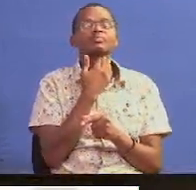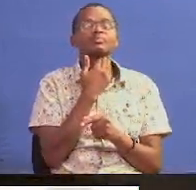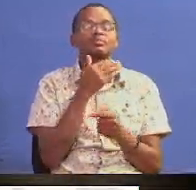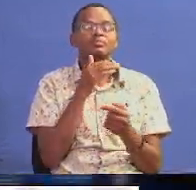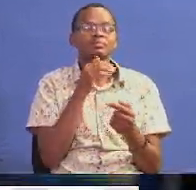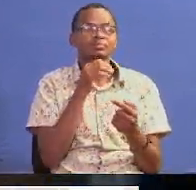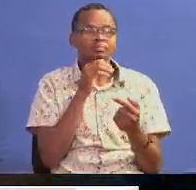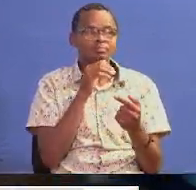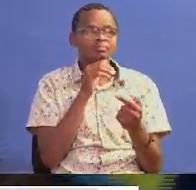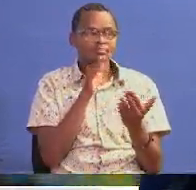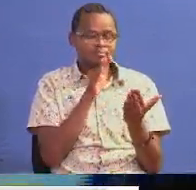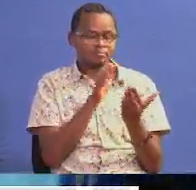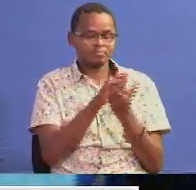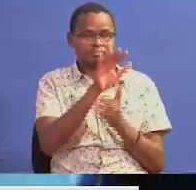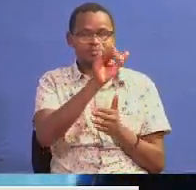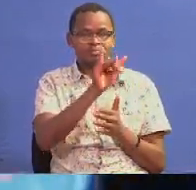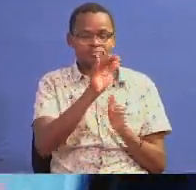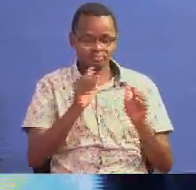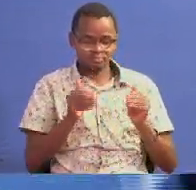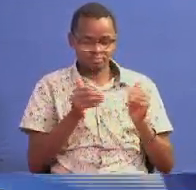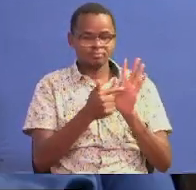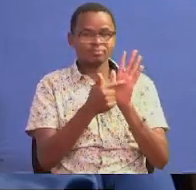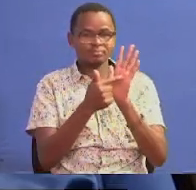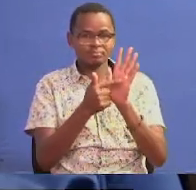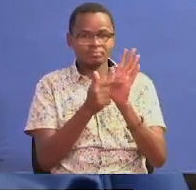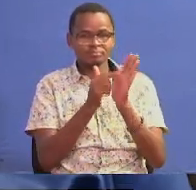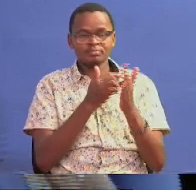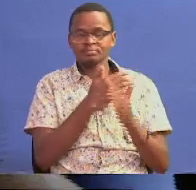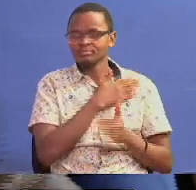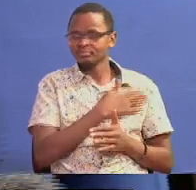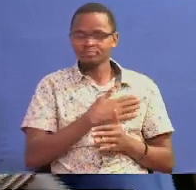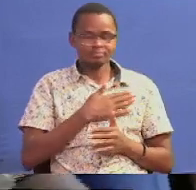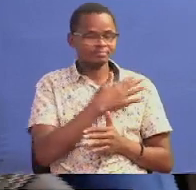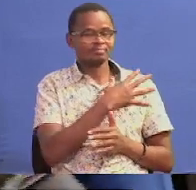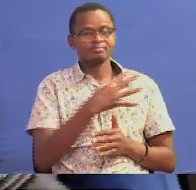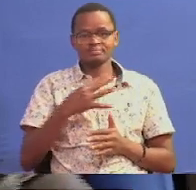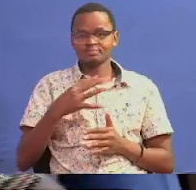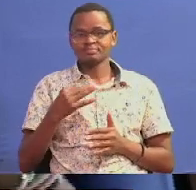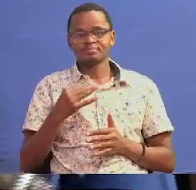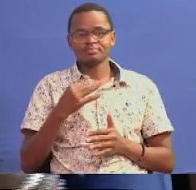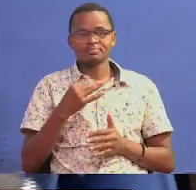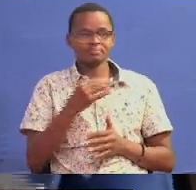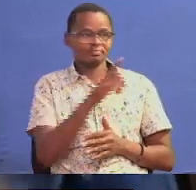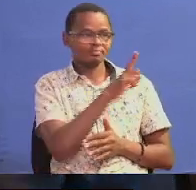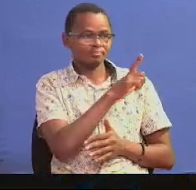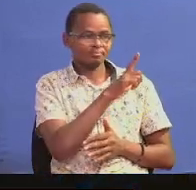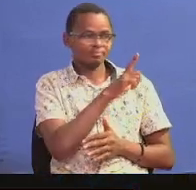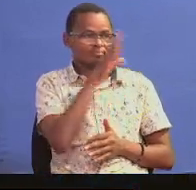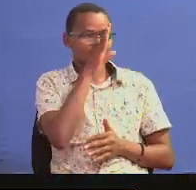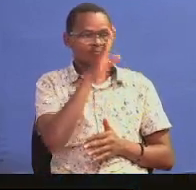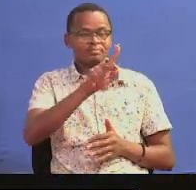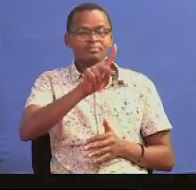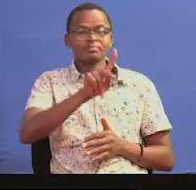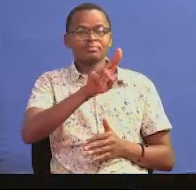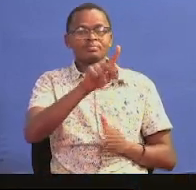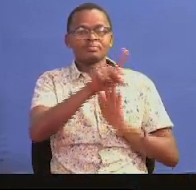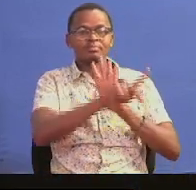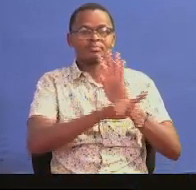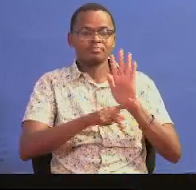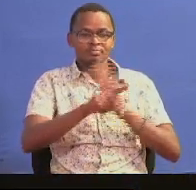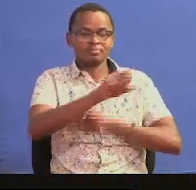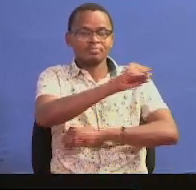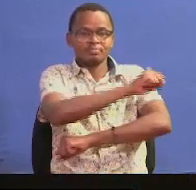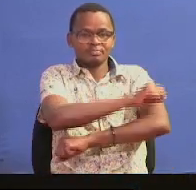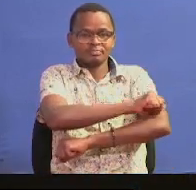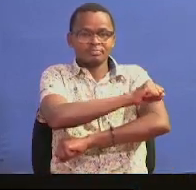to touch the community around us by just showing compassion. And we were privileged to be at KU Primary